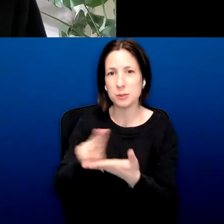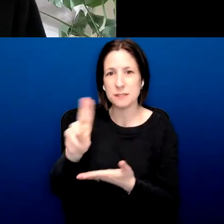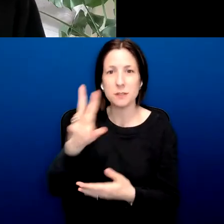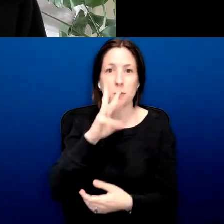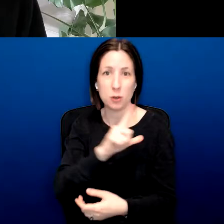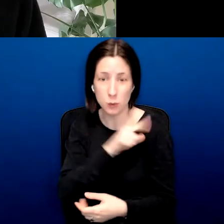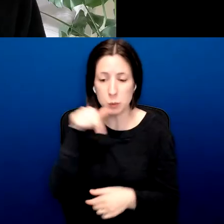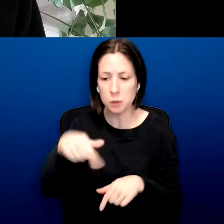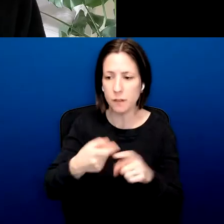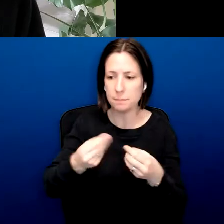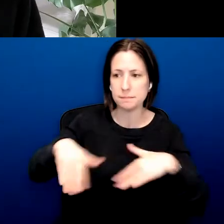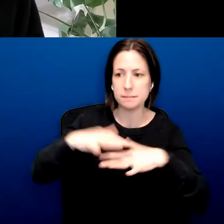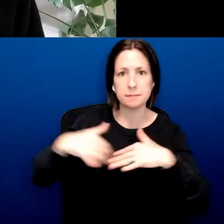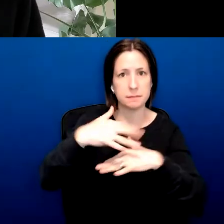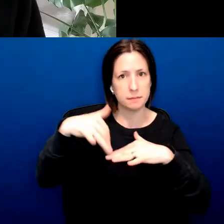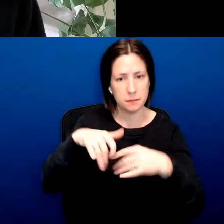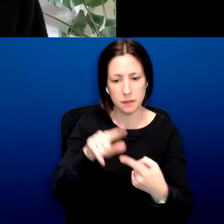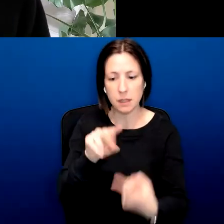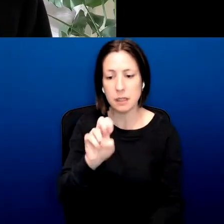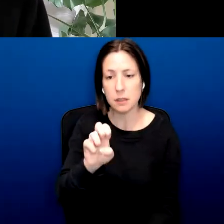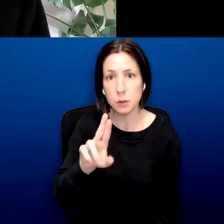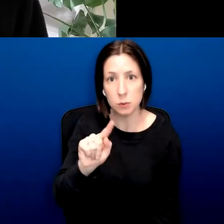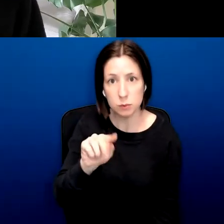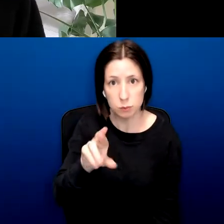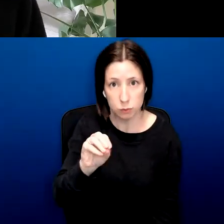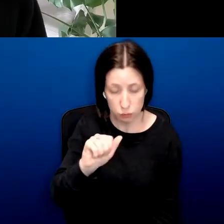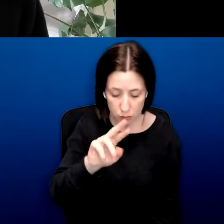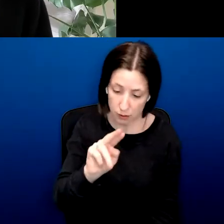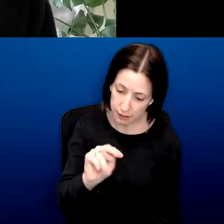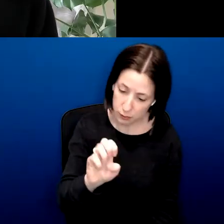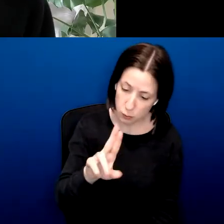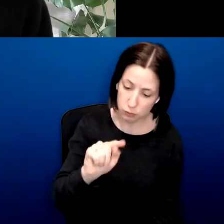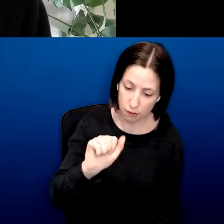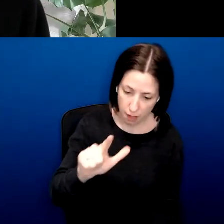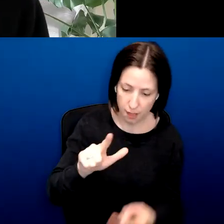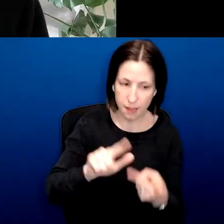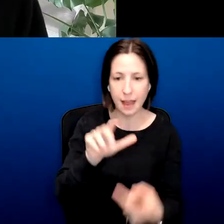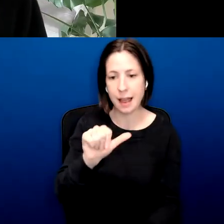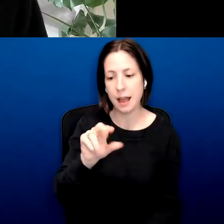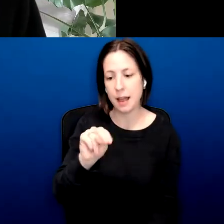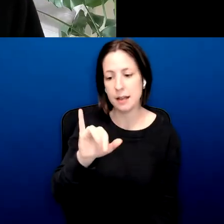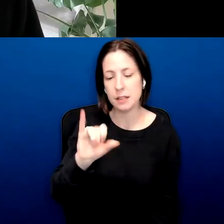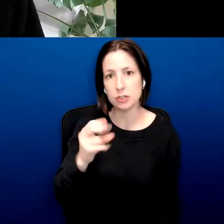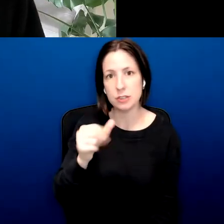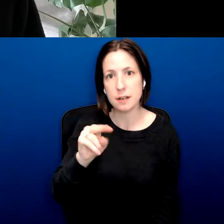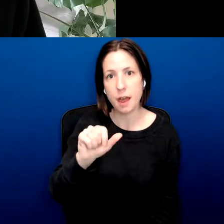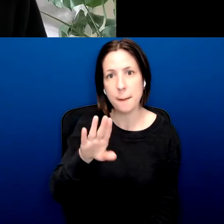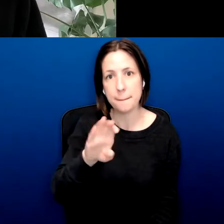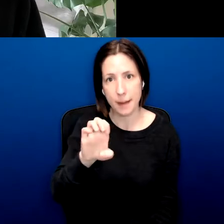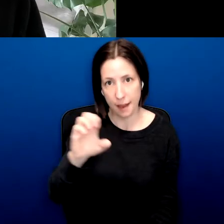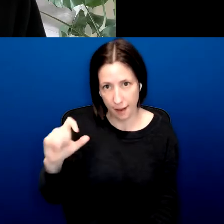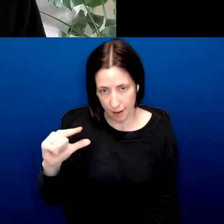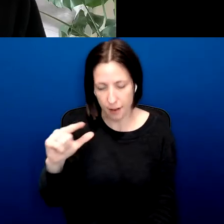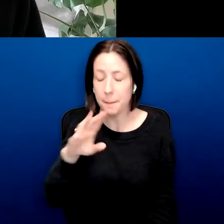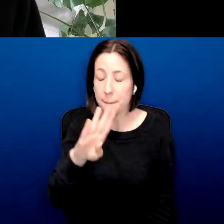traditional territory of the Neutral, Anishinaabeg, and Haudenosaunee peoples. Our main campus is situated on the Haldimand Tract, and that was land that